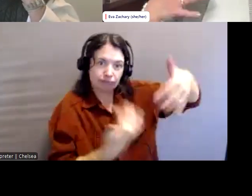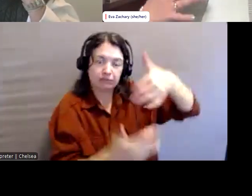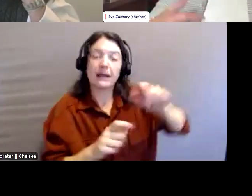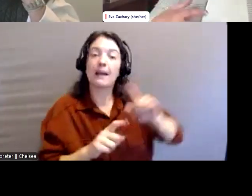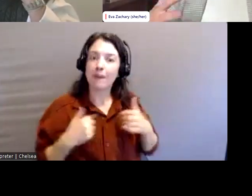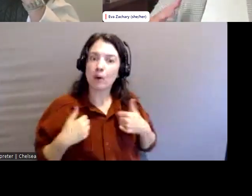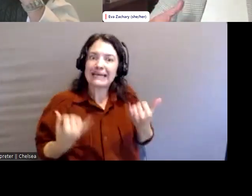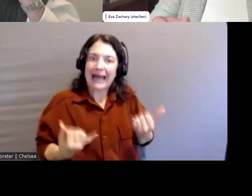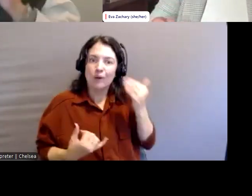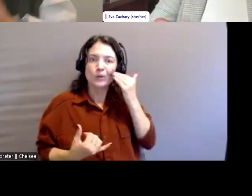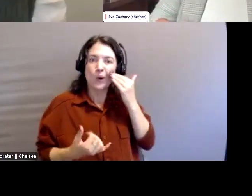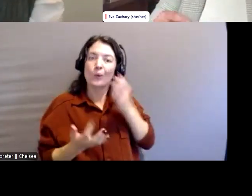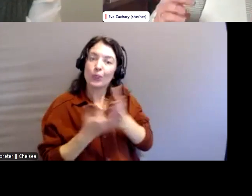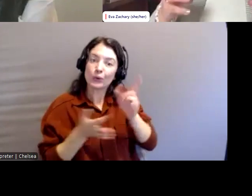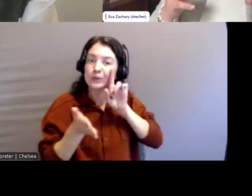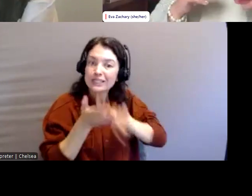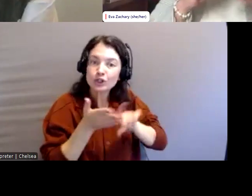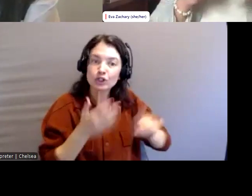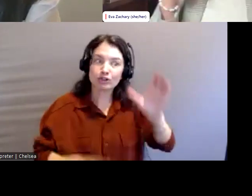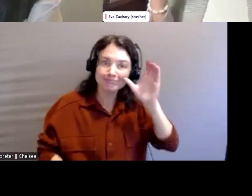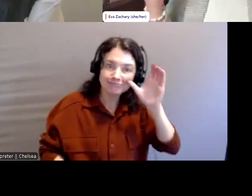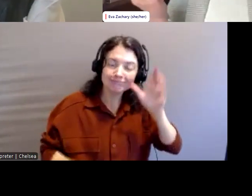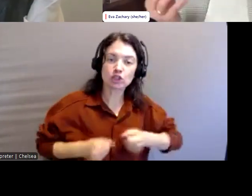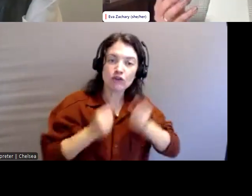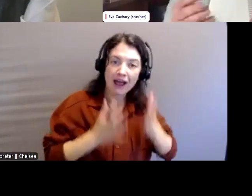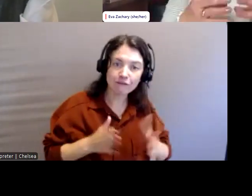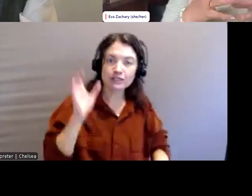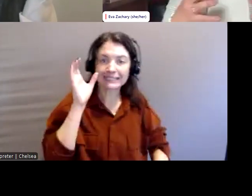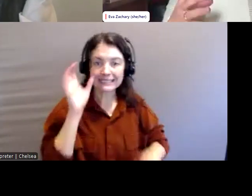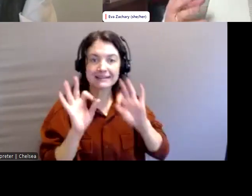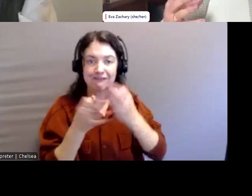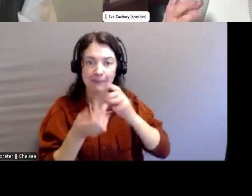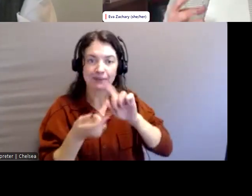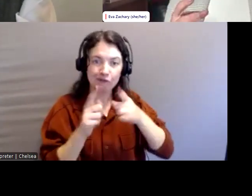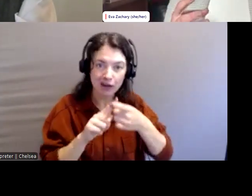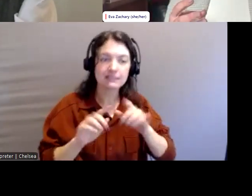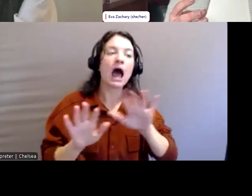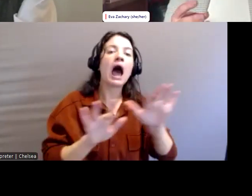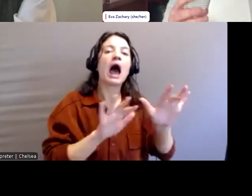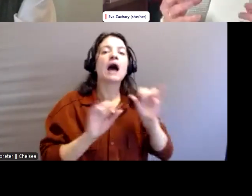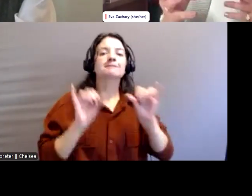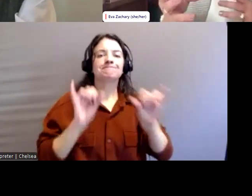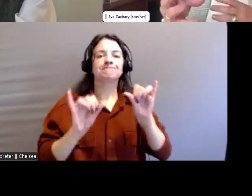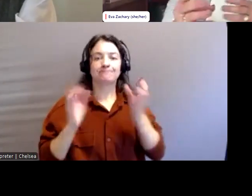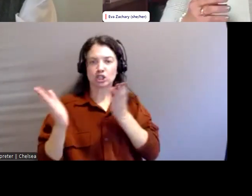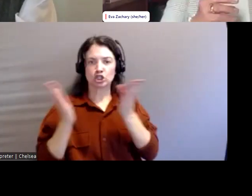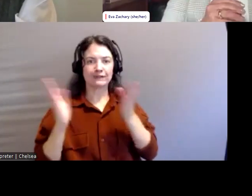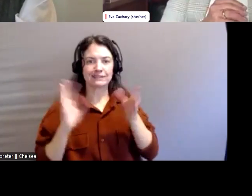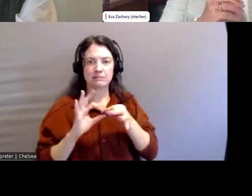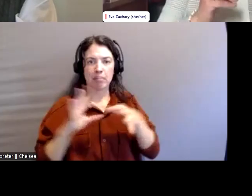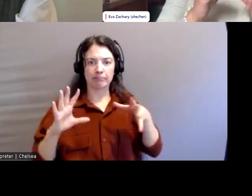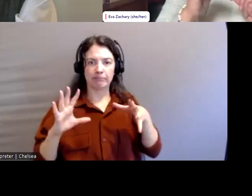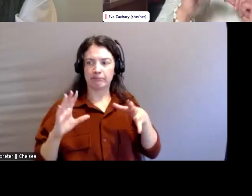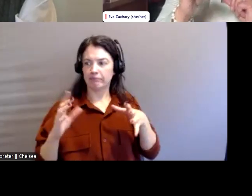victims and survivors and families is that those sectors need to speak to one another because at some